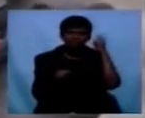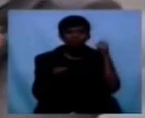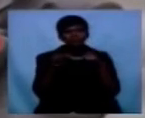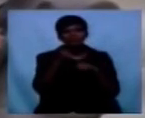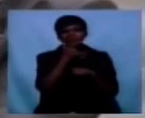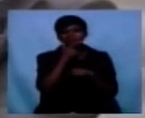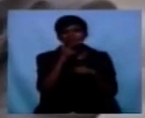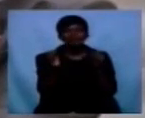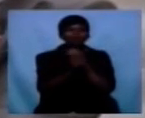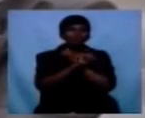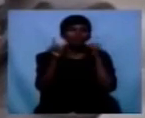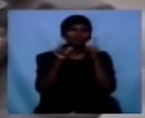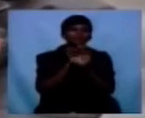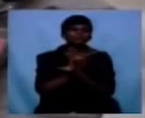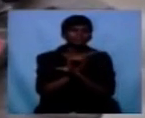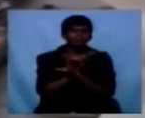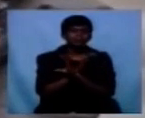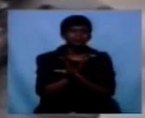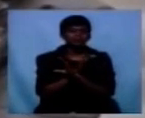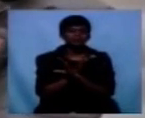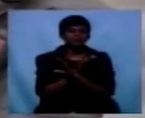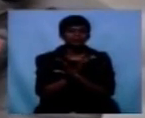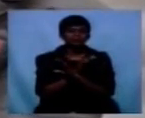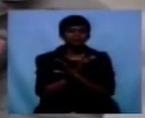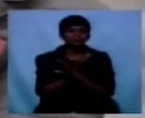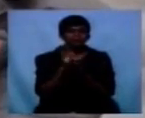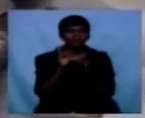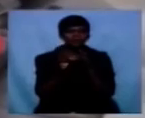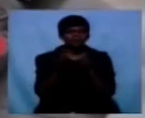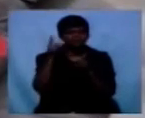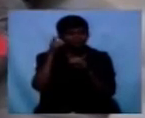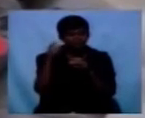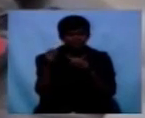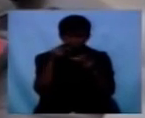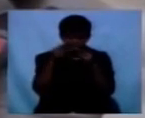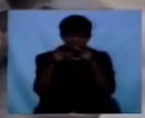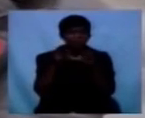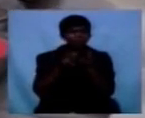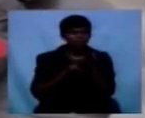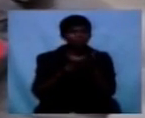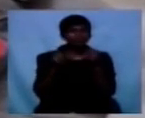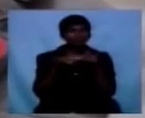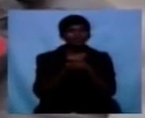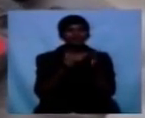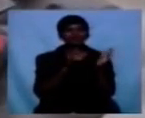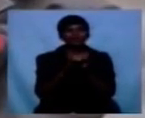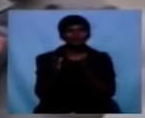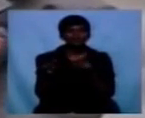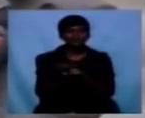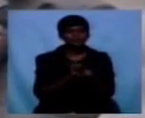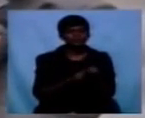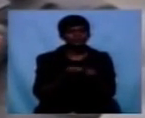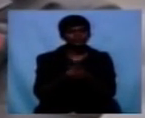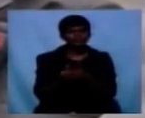you wake up, you are in Zambia. So if that vision, I want it in the report, how they intend to do that. And then